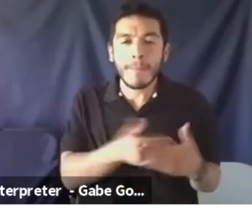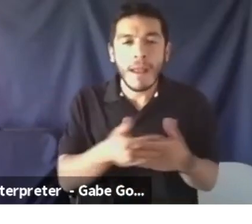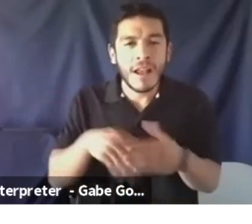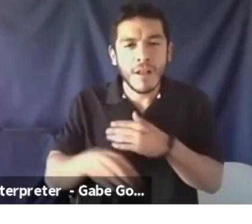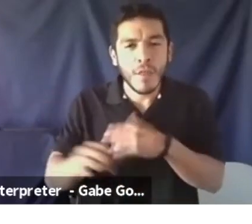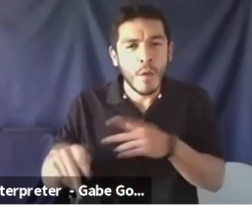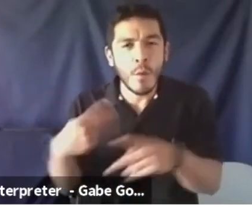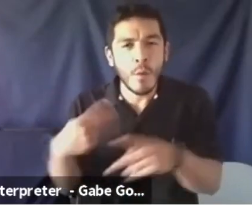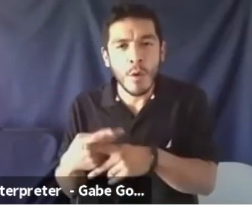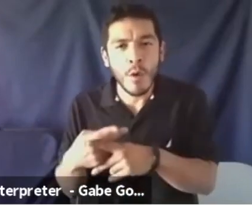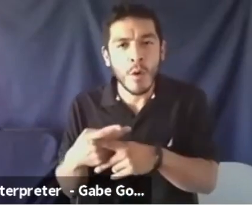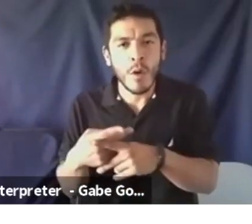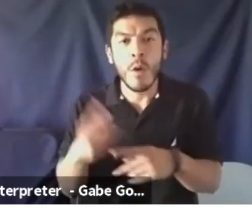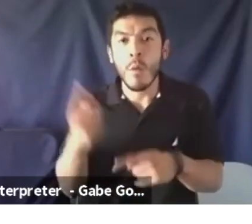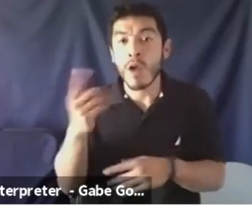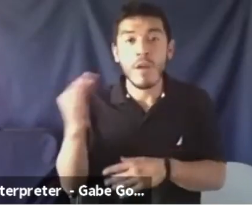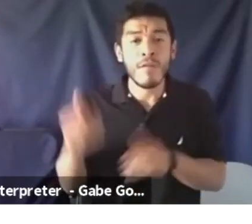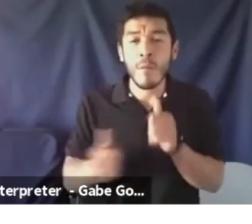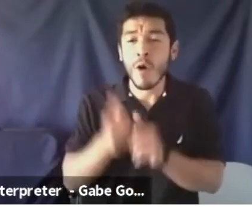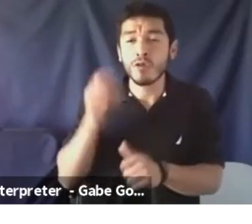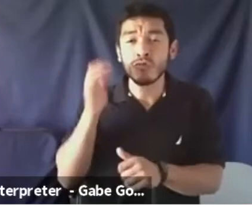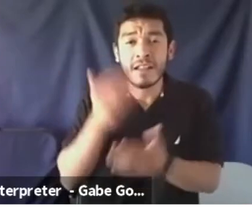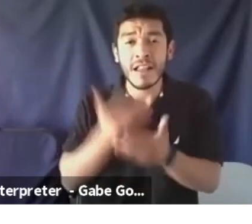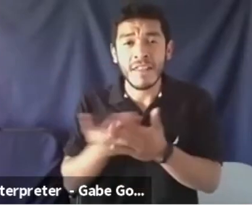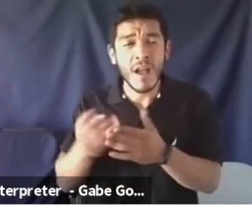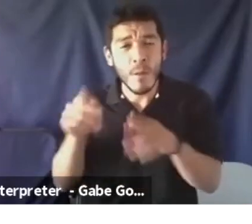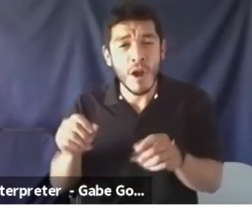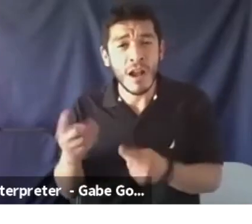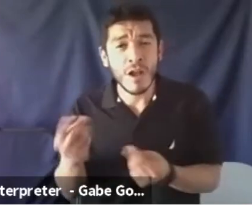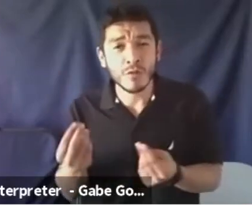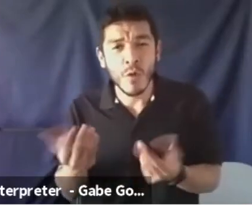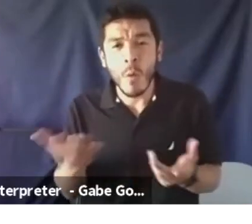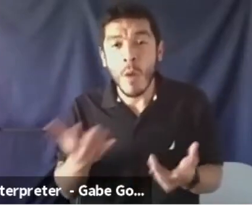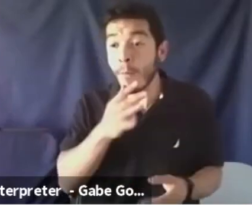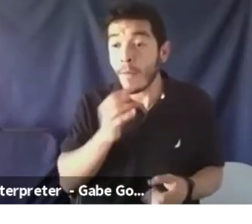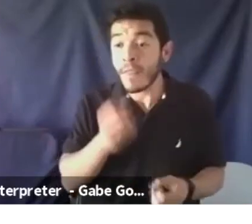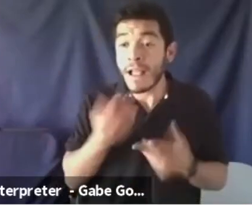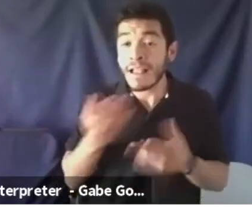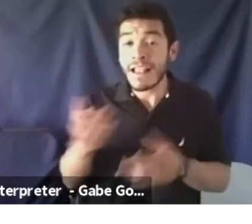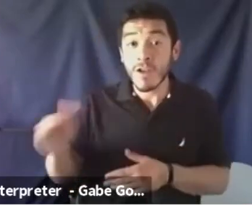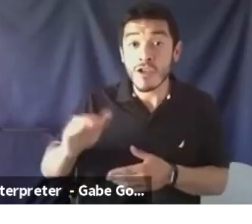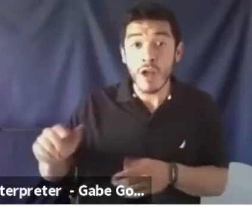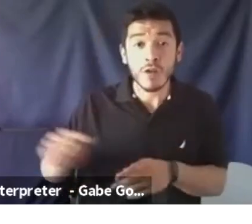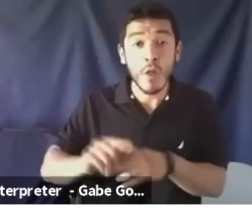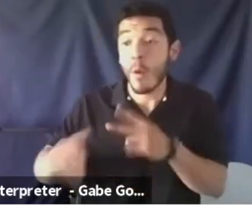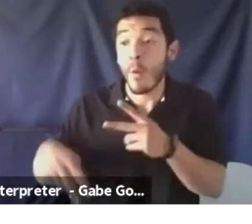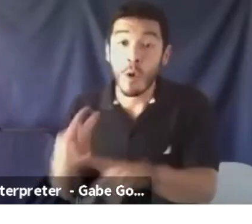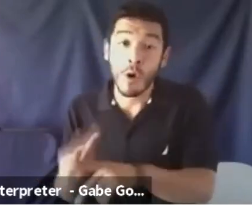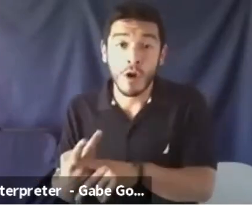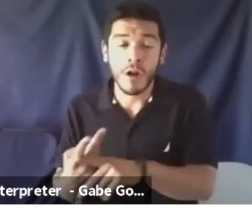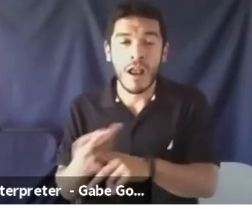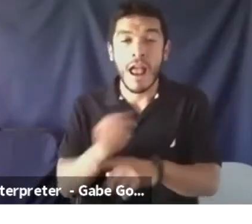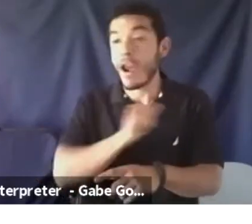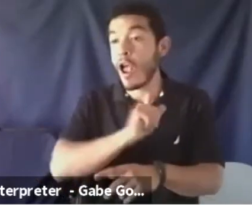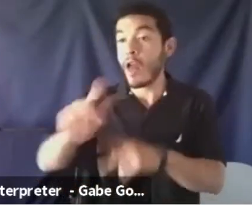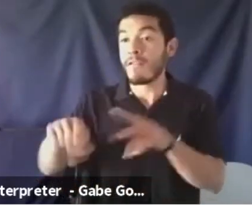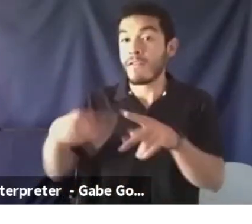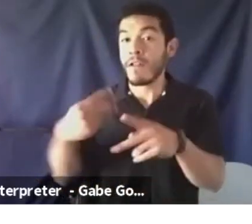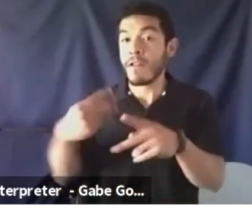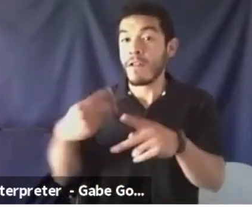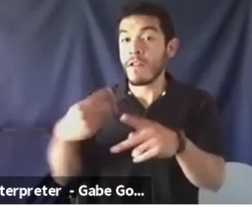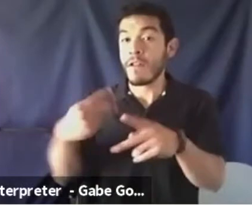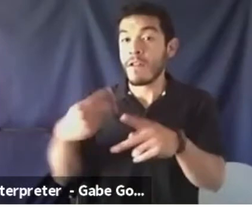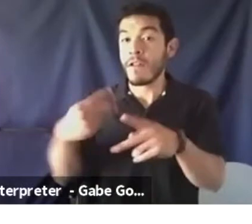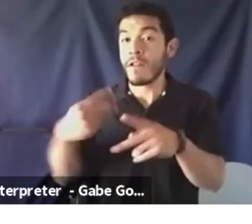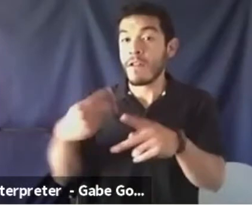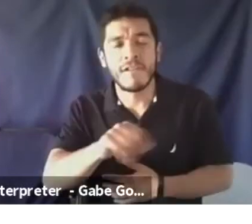most radical things a person could do? A mother could give their child to the world and essentially all of the people that they love